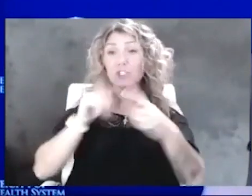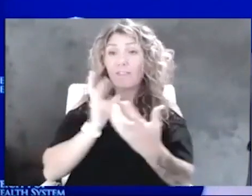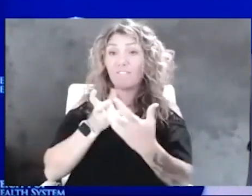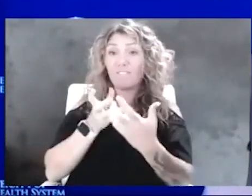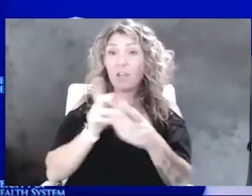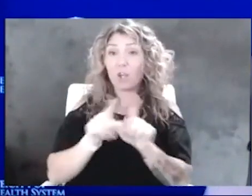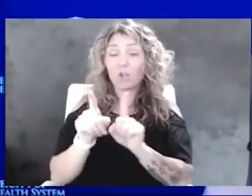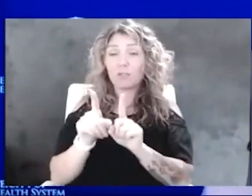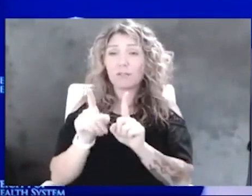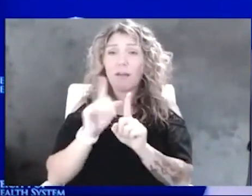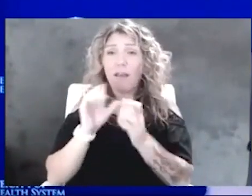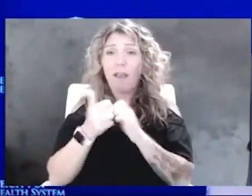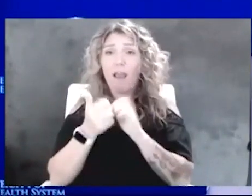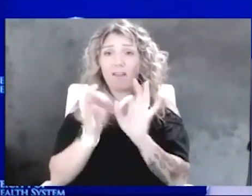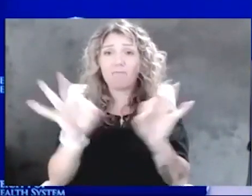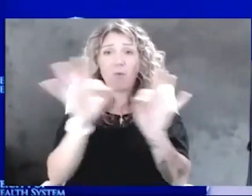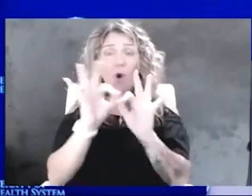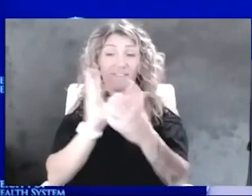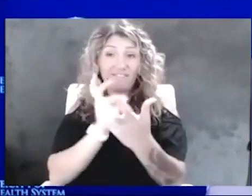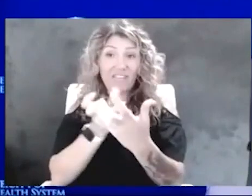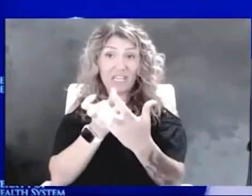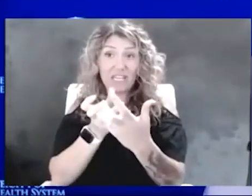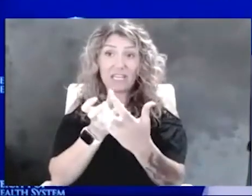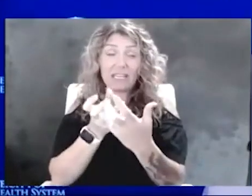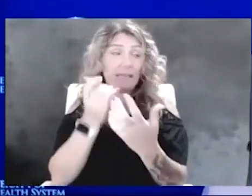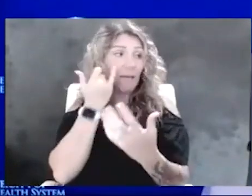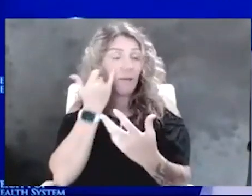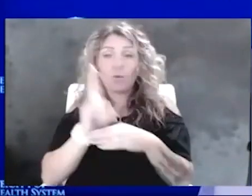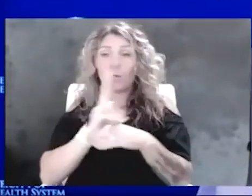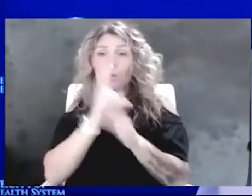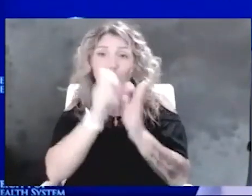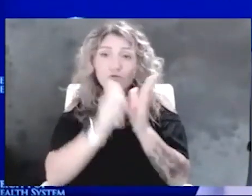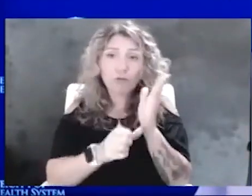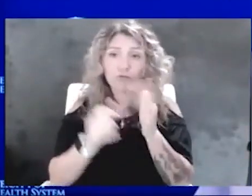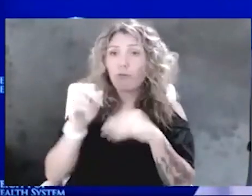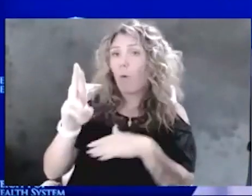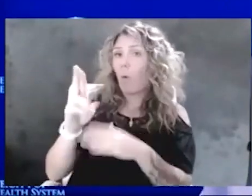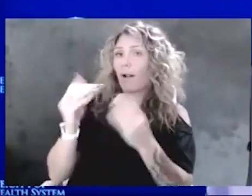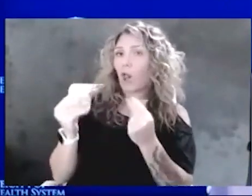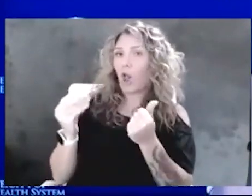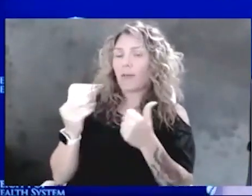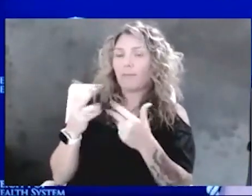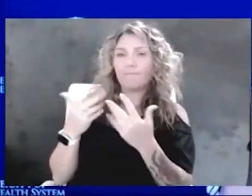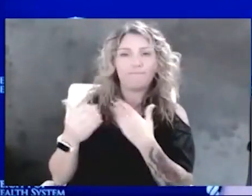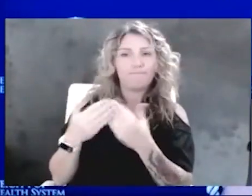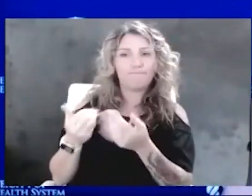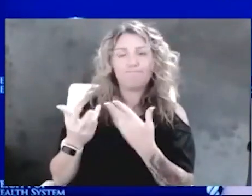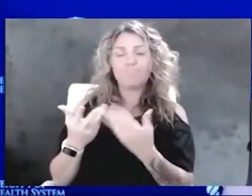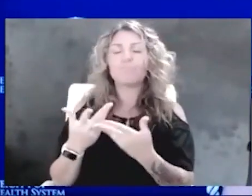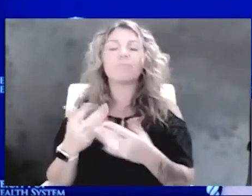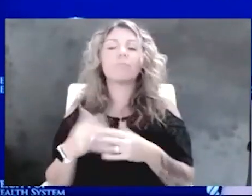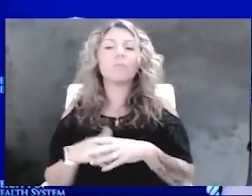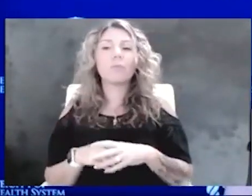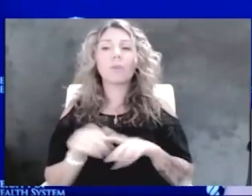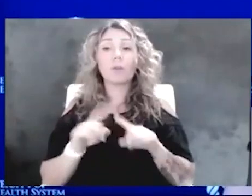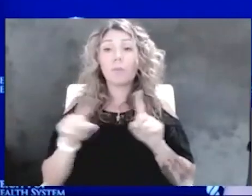important the fit is, whether you're wearing a surgical mask or a cloth mask as well. But just in the same publication, MMWR,